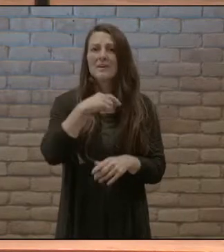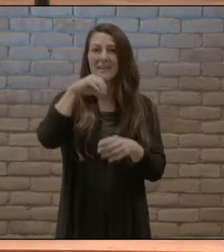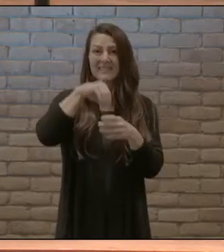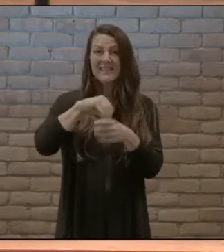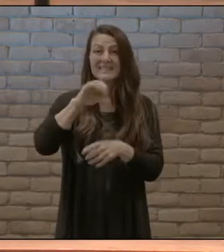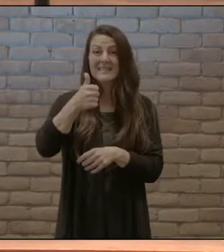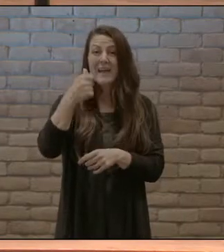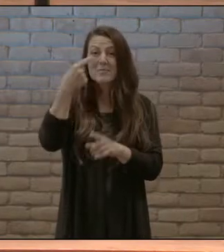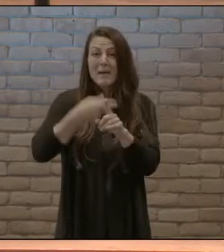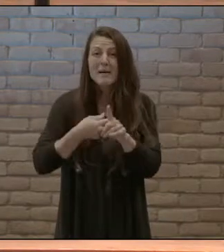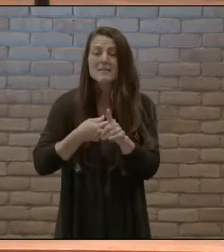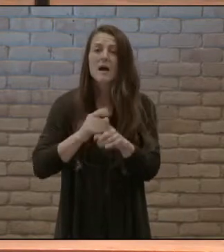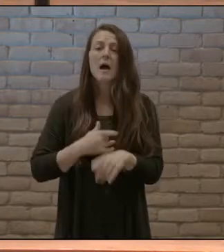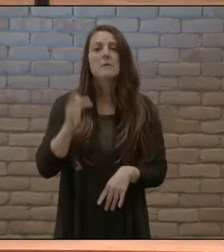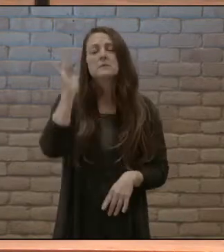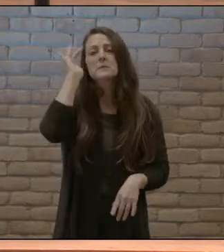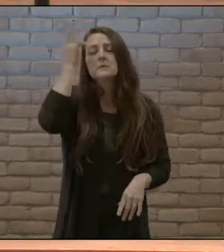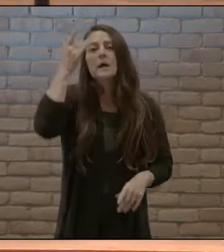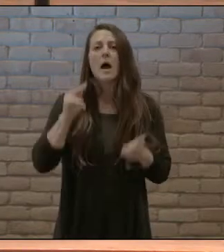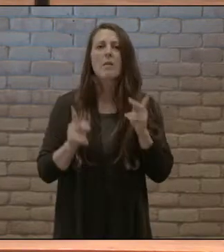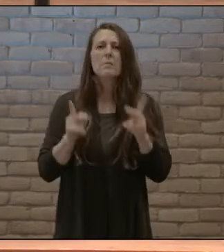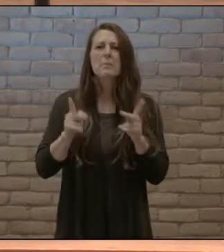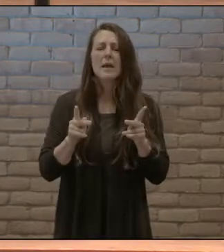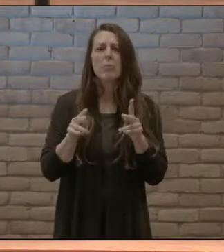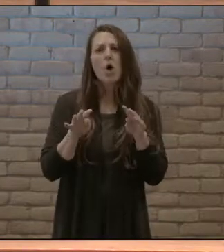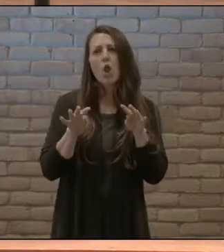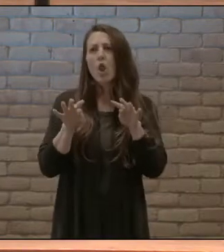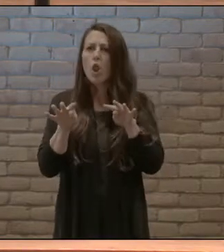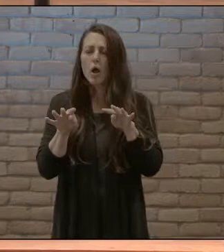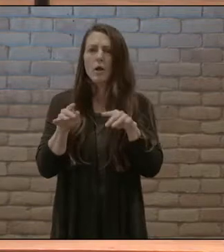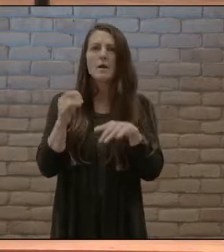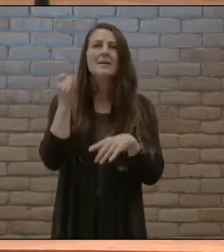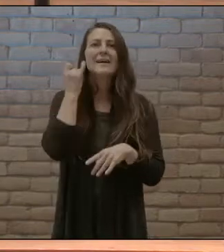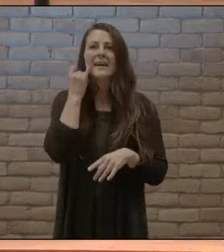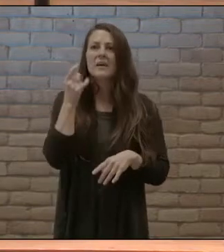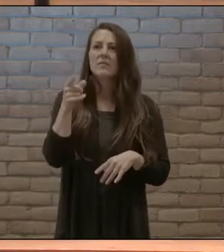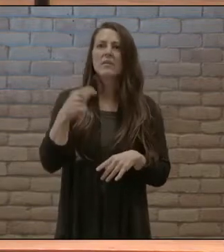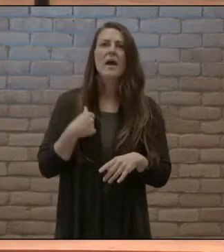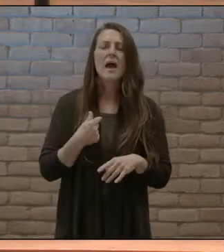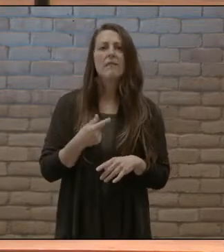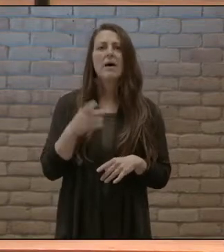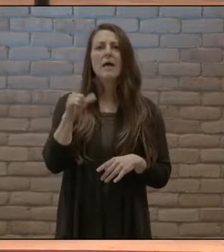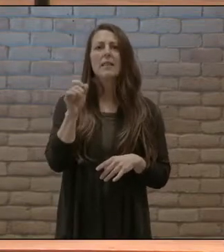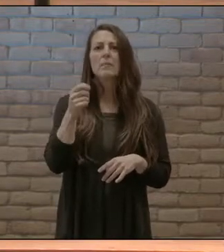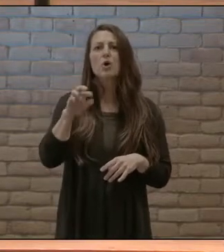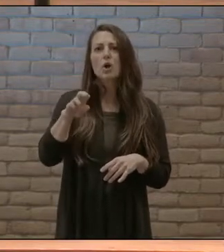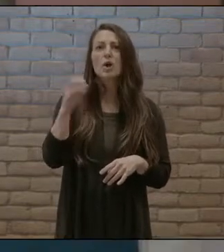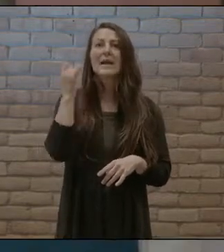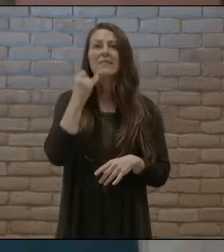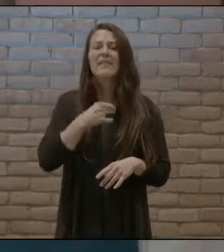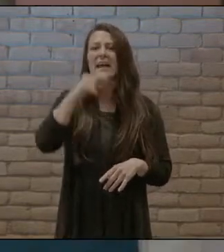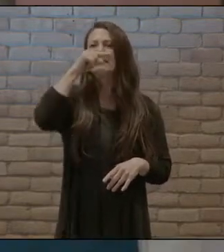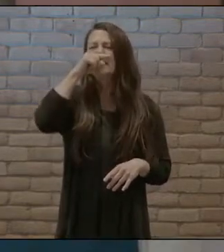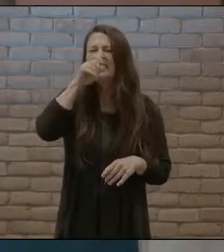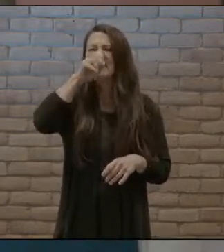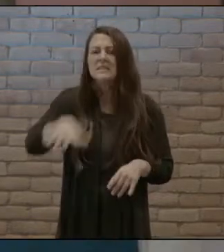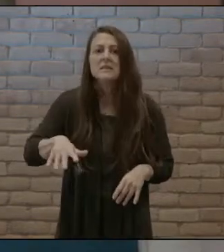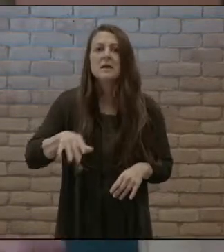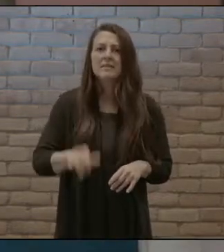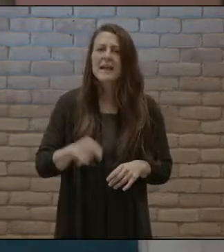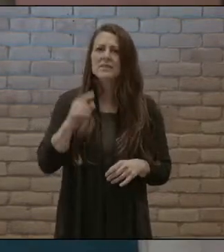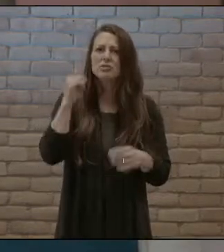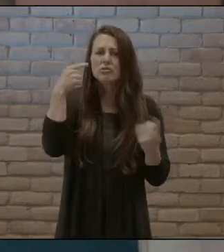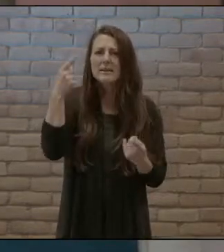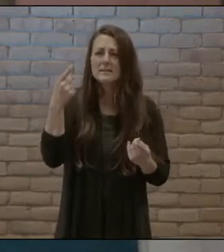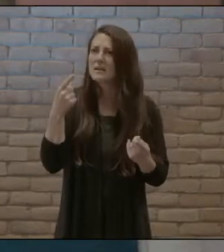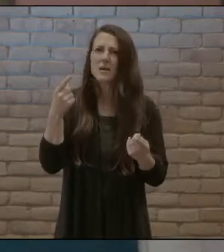months. I'm tired of people being looked at like they're a leper if they have the audacity to sneeze. It's crazy what's